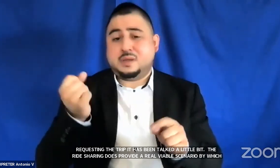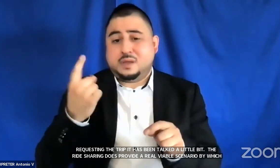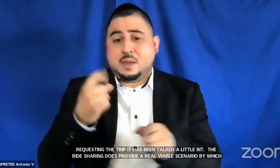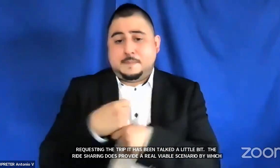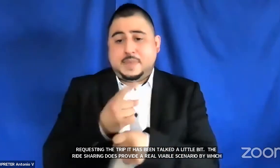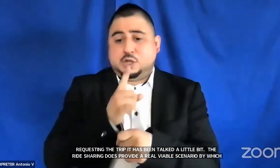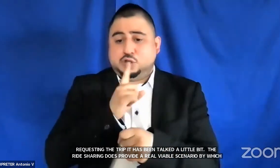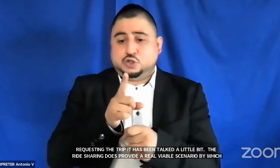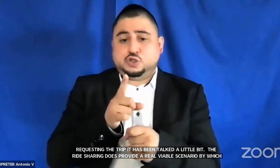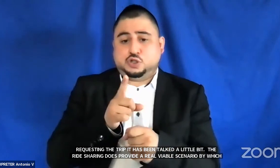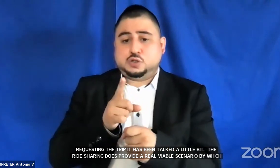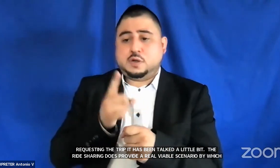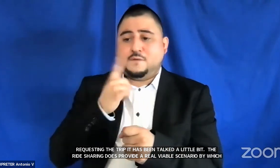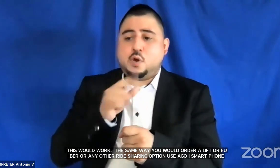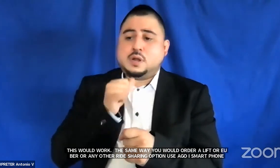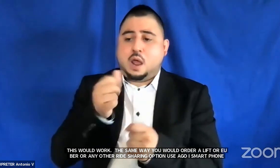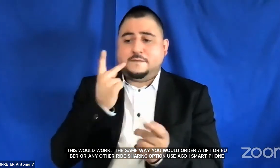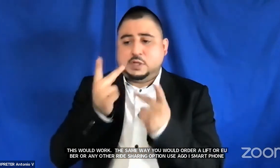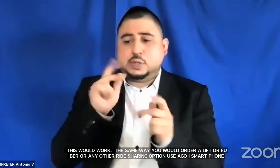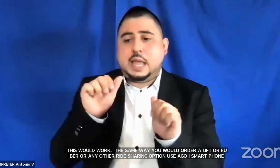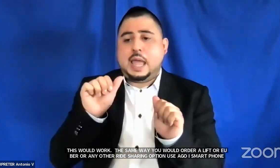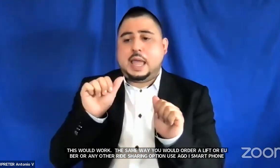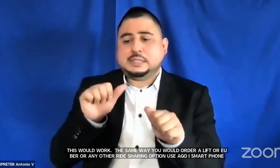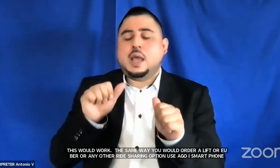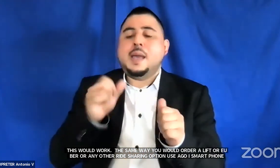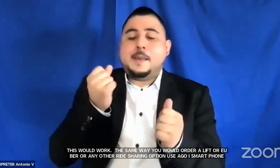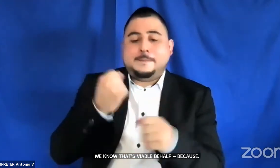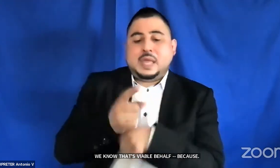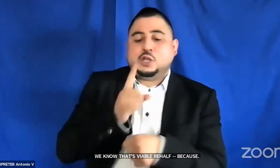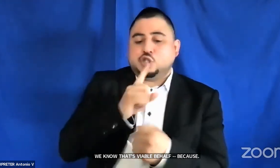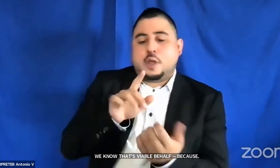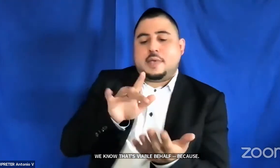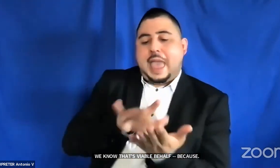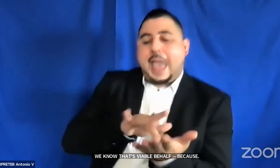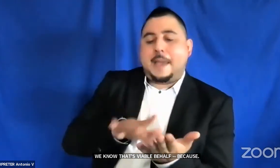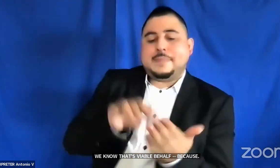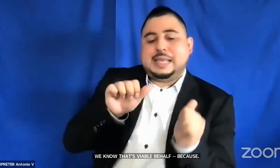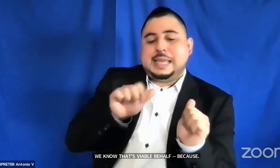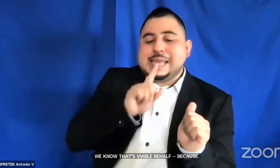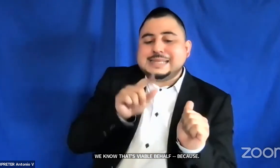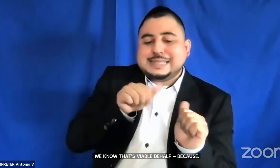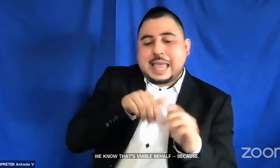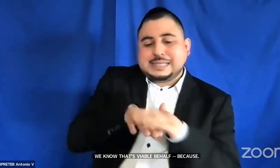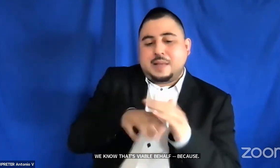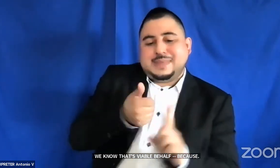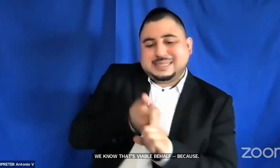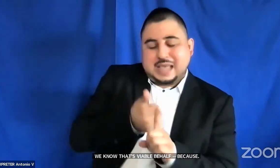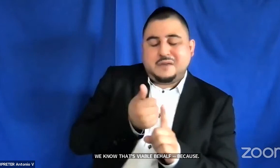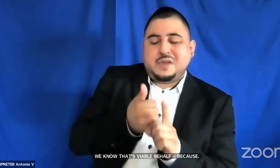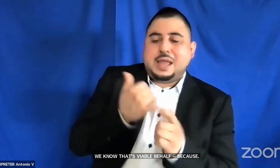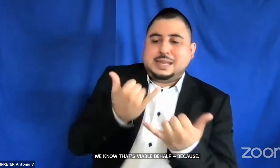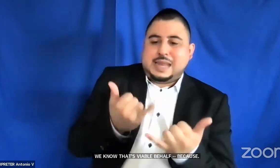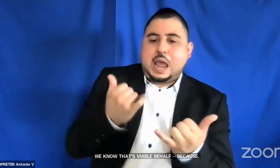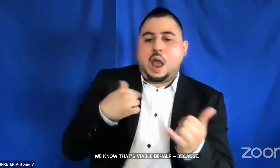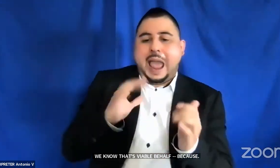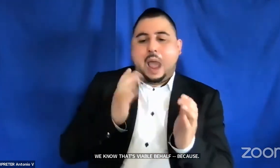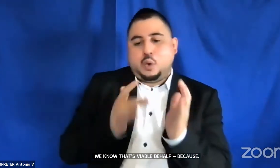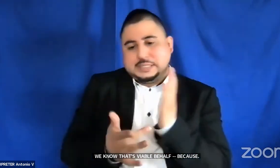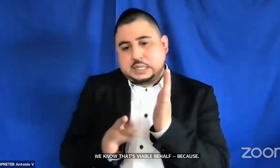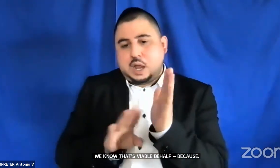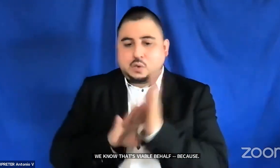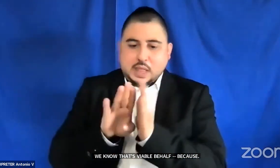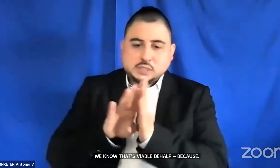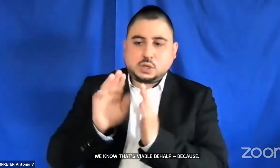here with respect to non-visual accessibility is that the app is accessible. And we're coming more and more into a place with our